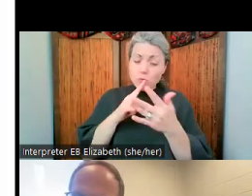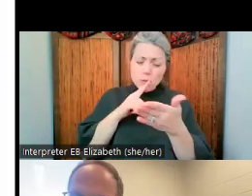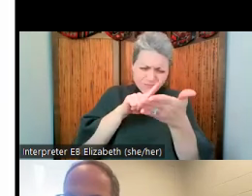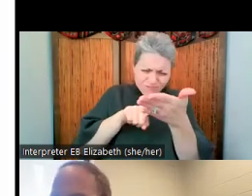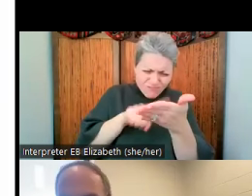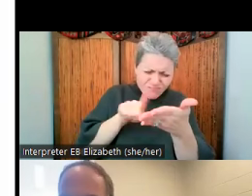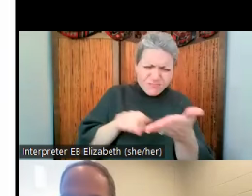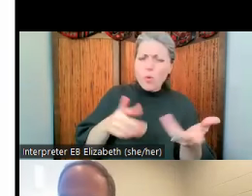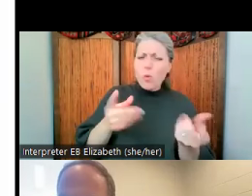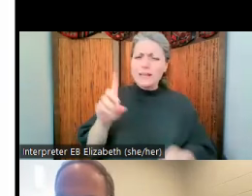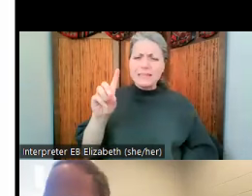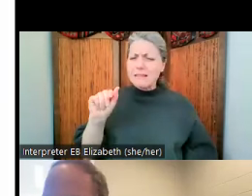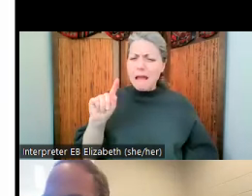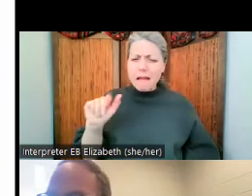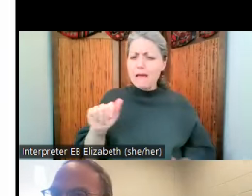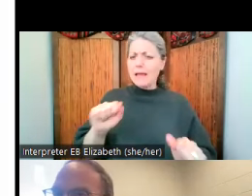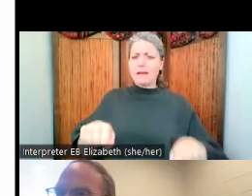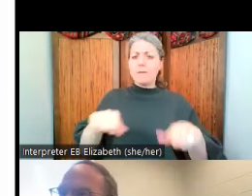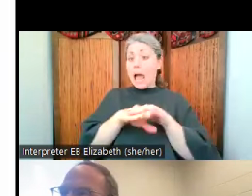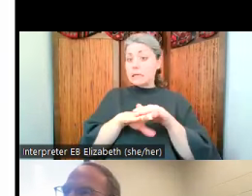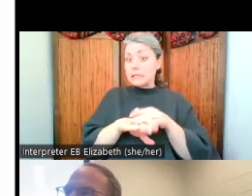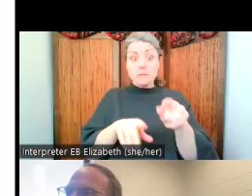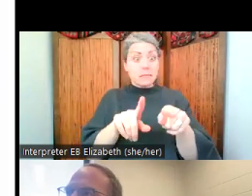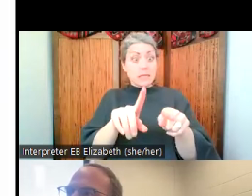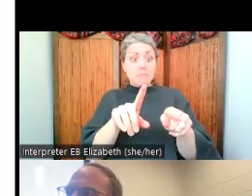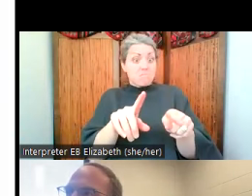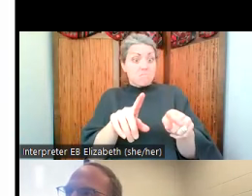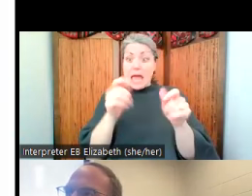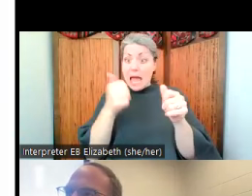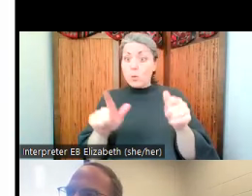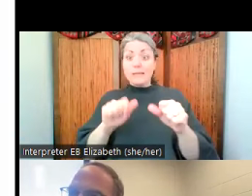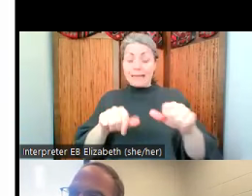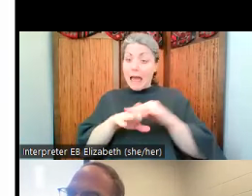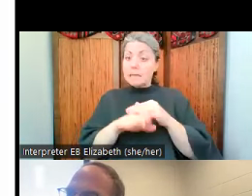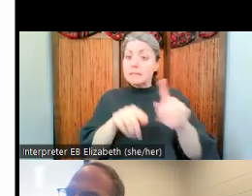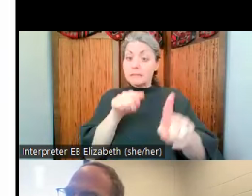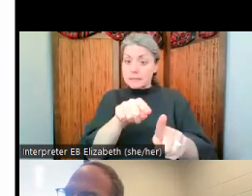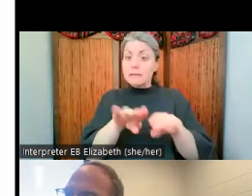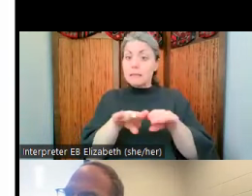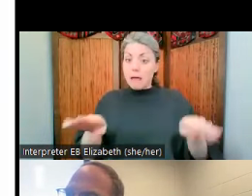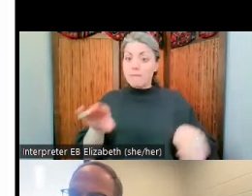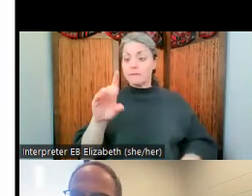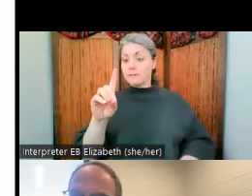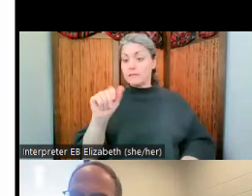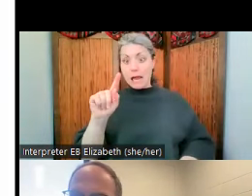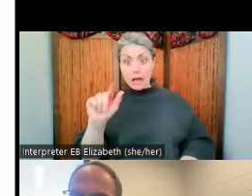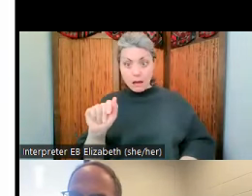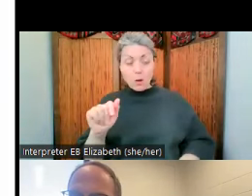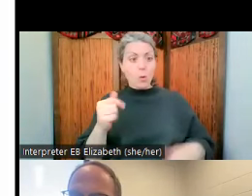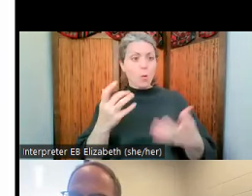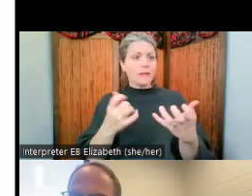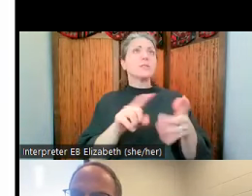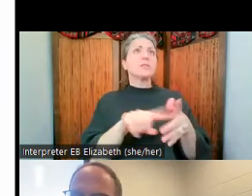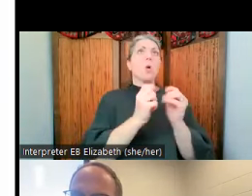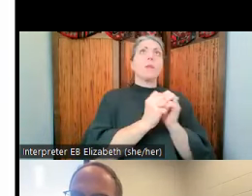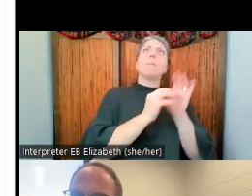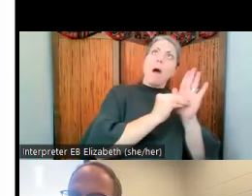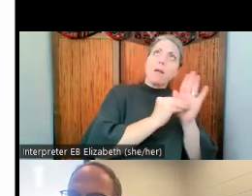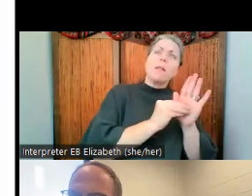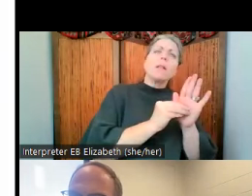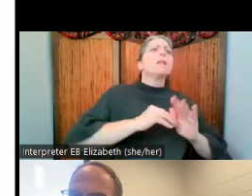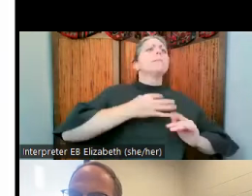data. These are data sources that anybody can look at. And we wanted to go from our model and particularly